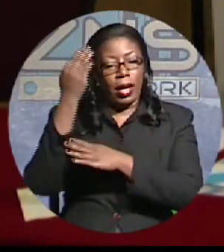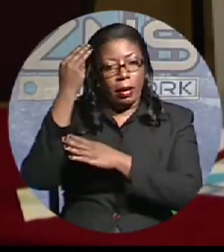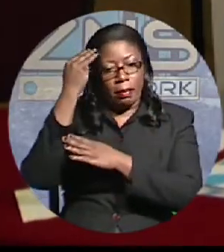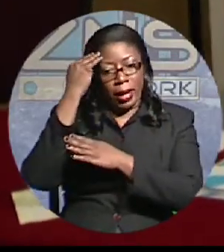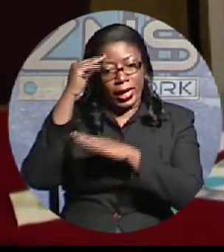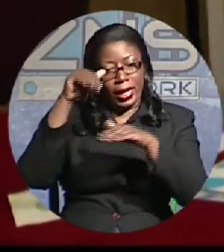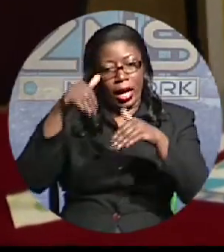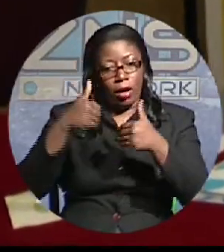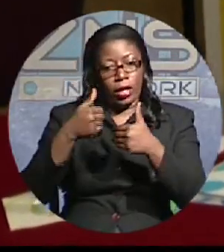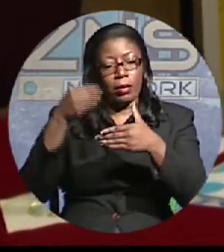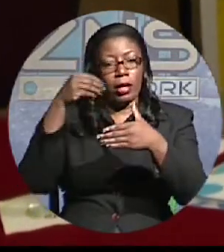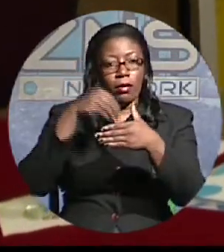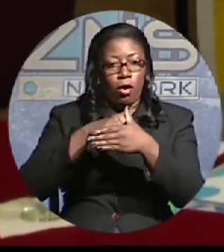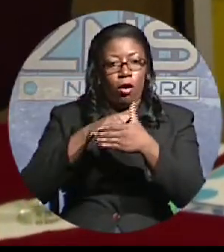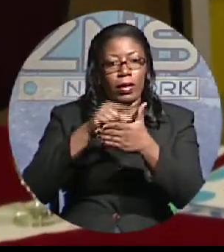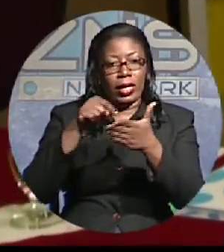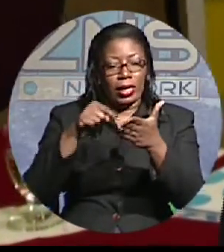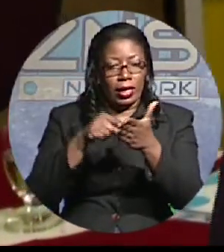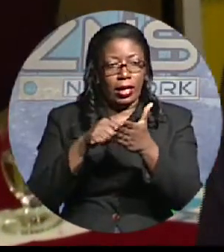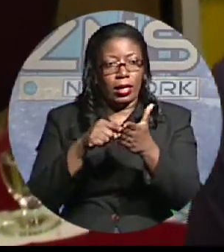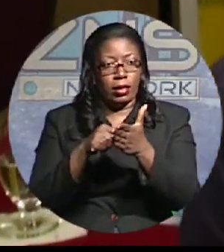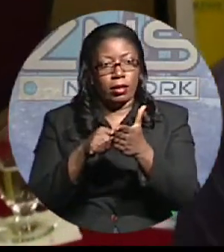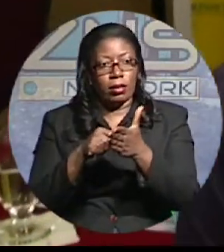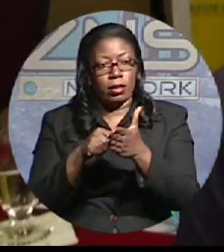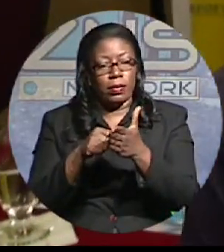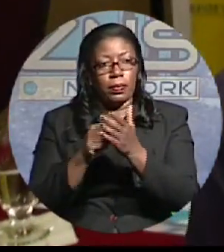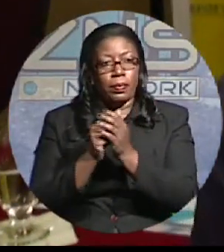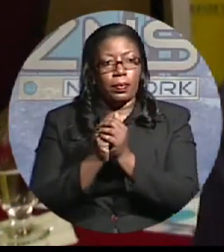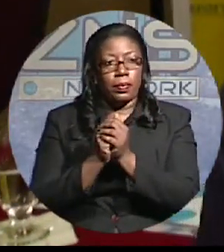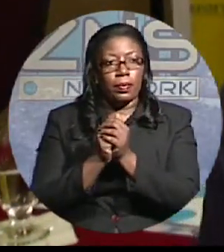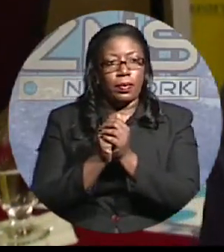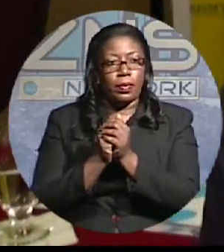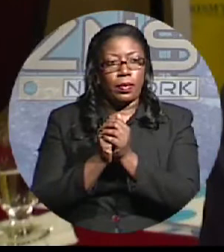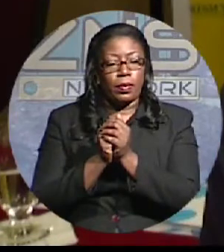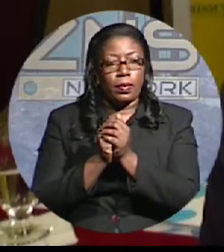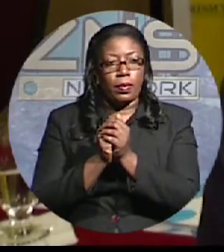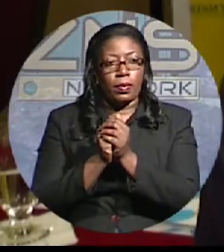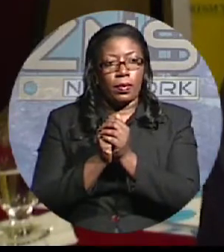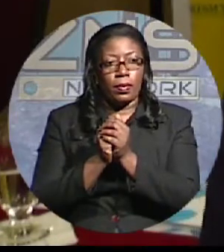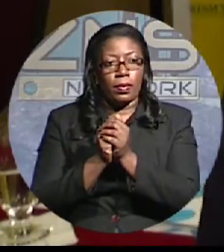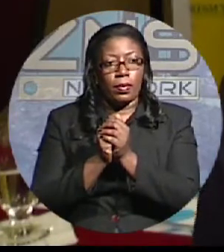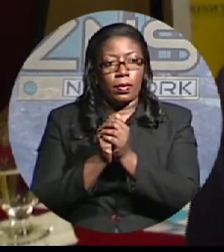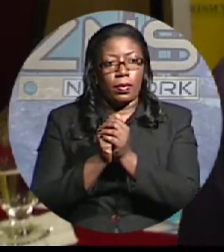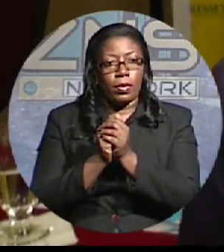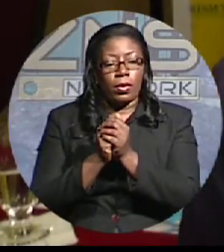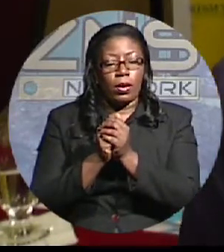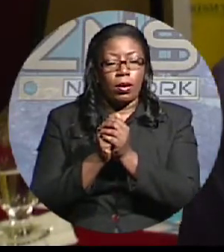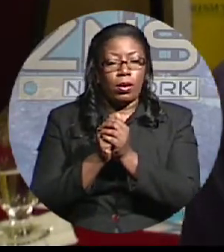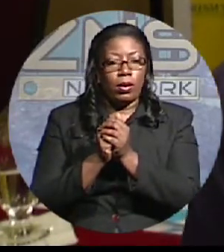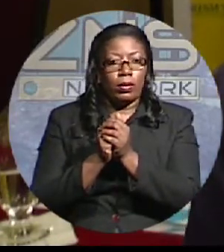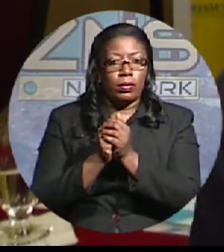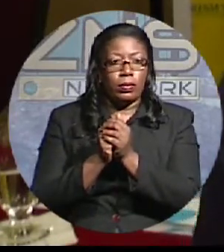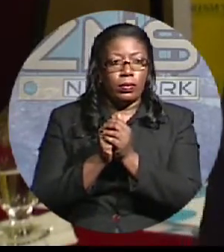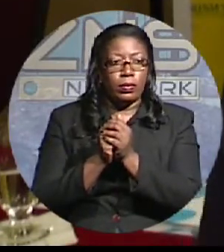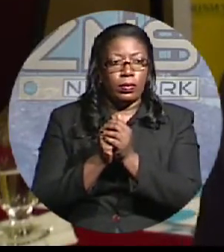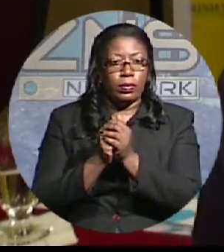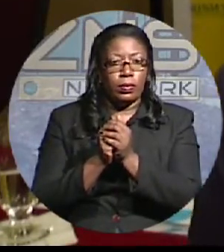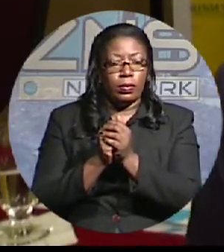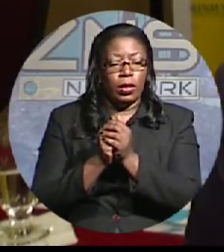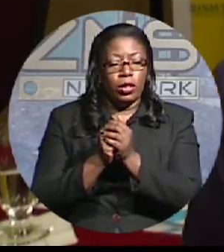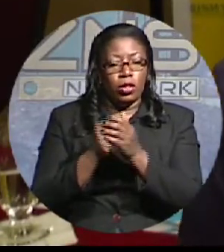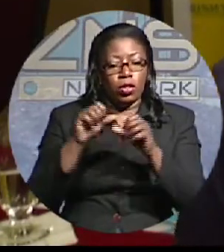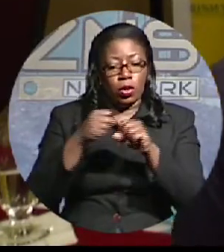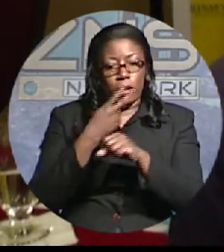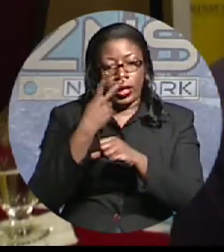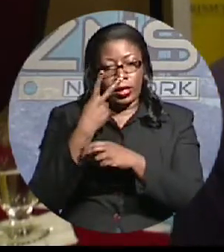to how they can be involved in sustainable development, largely in regards to exposing them to different career